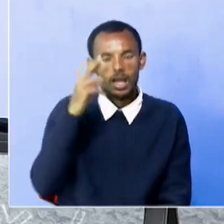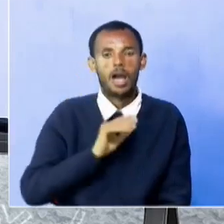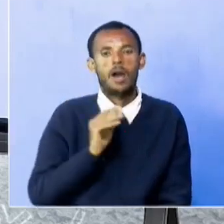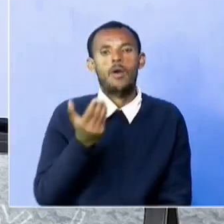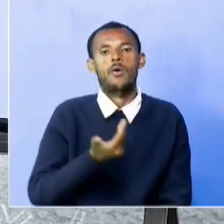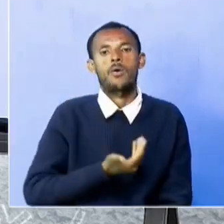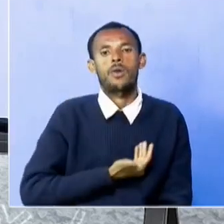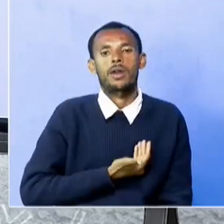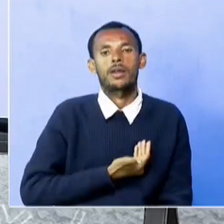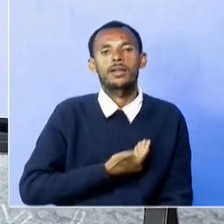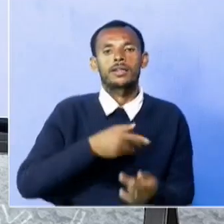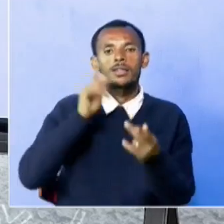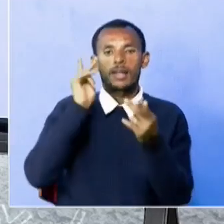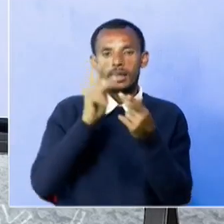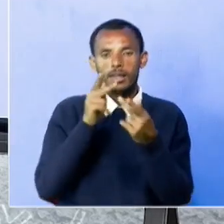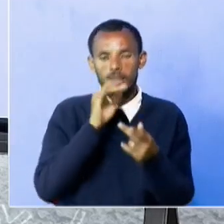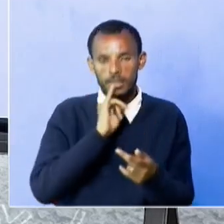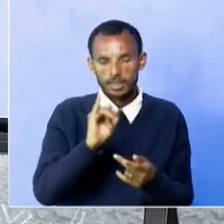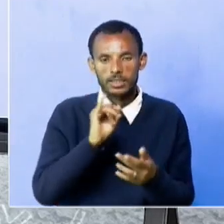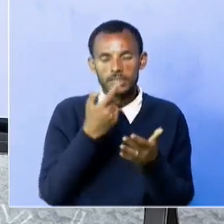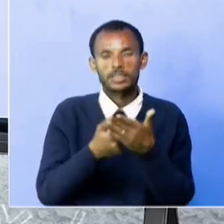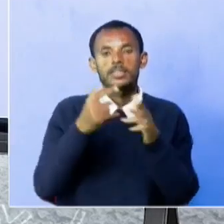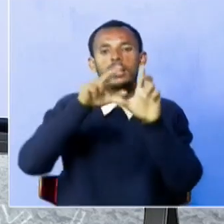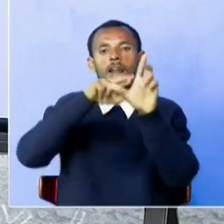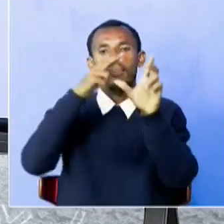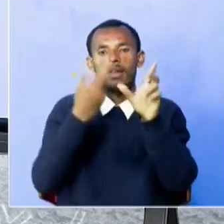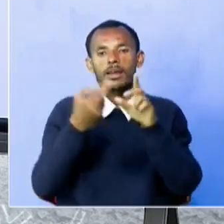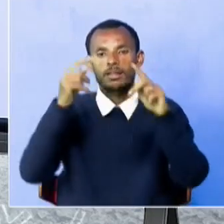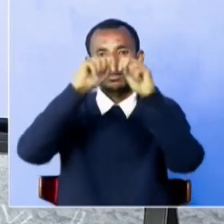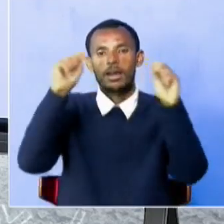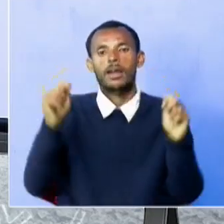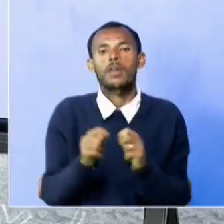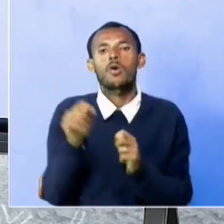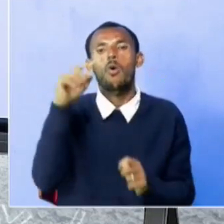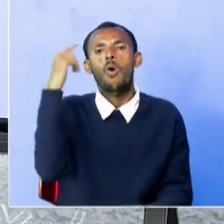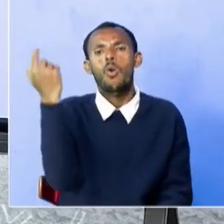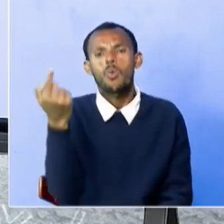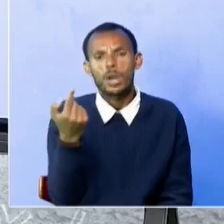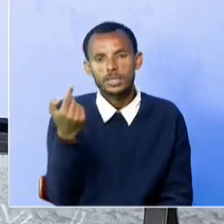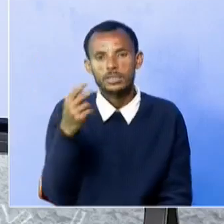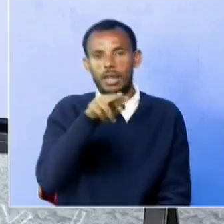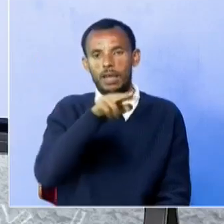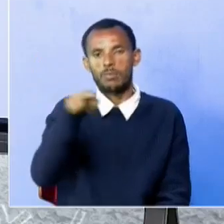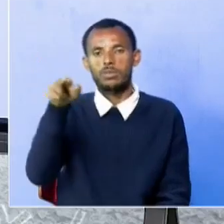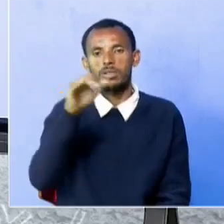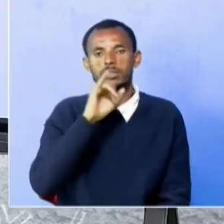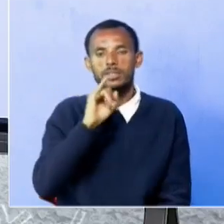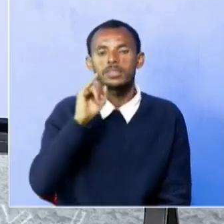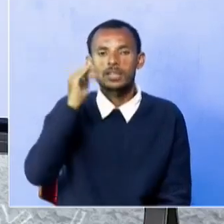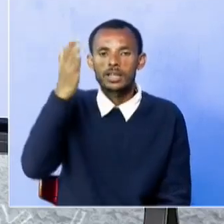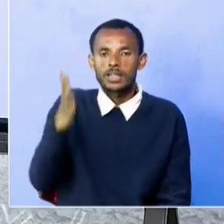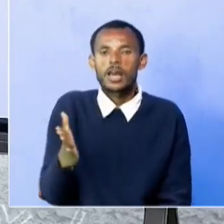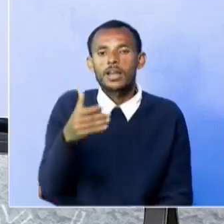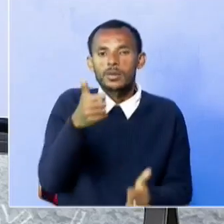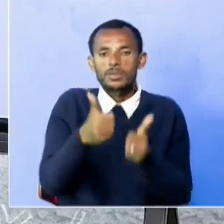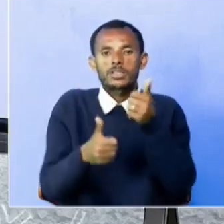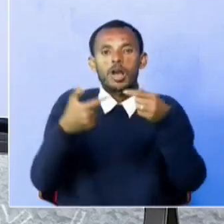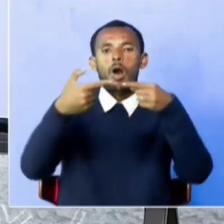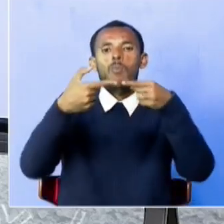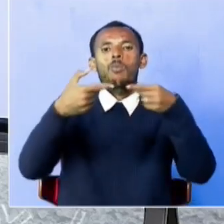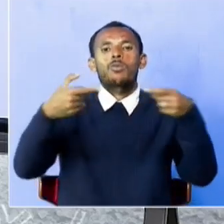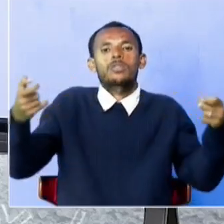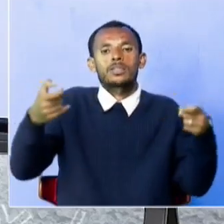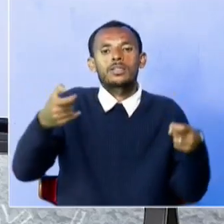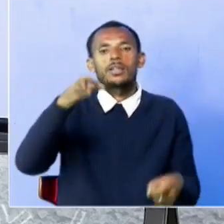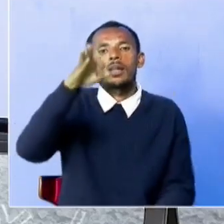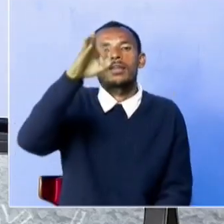our target is, if this is a right angle triangle, always the hypotenuse is the side which is opposite to 90